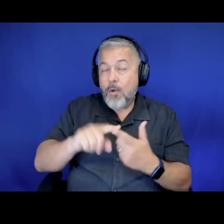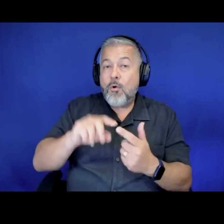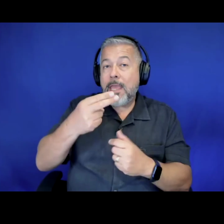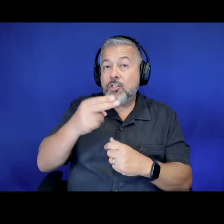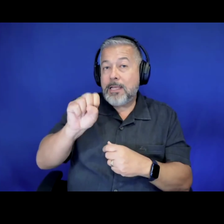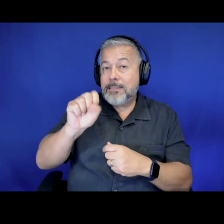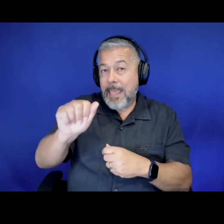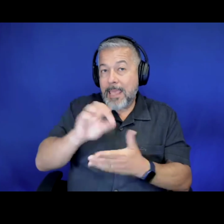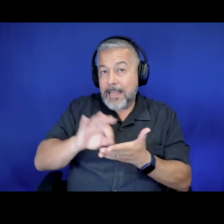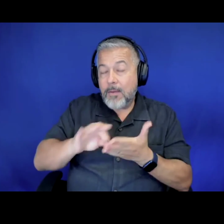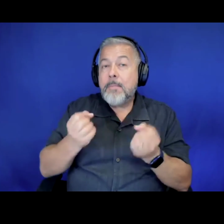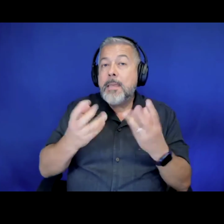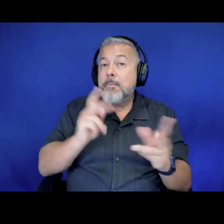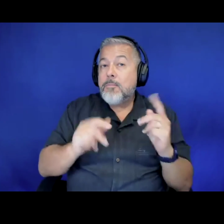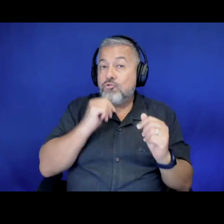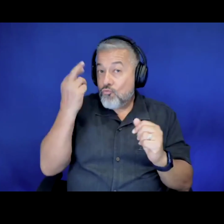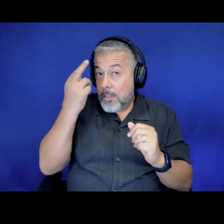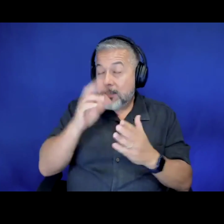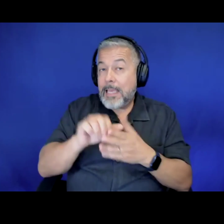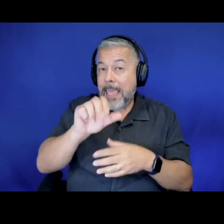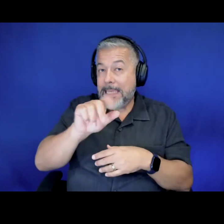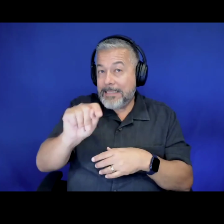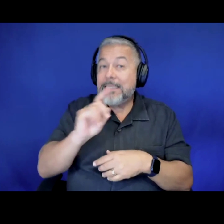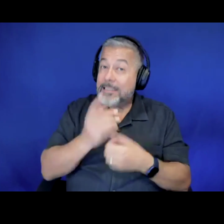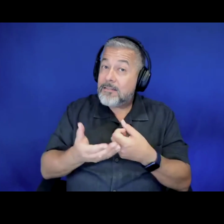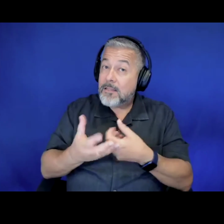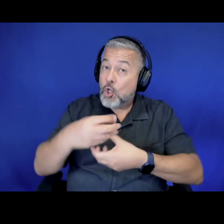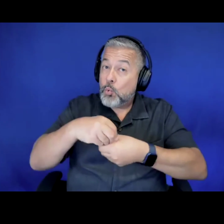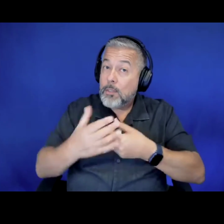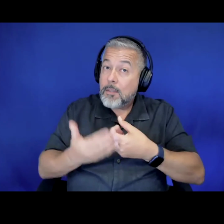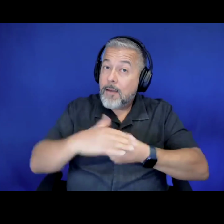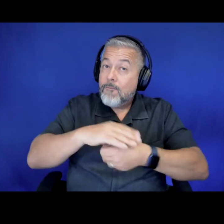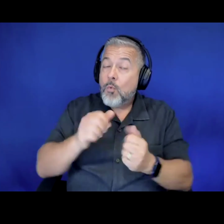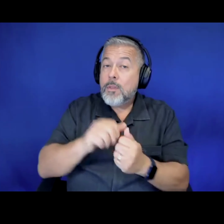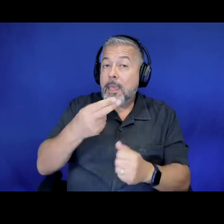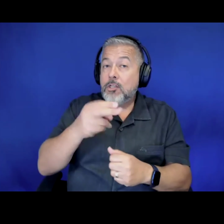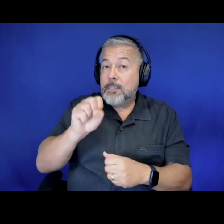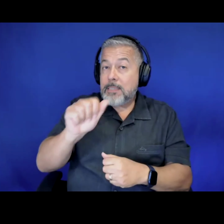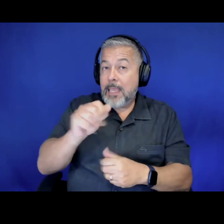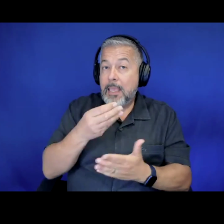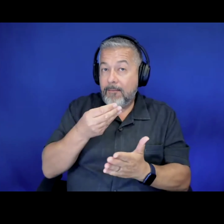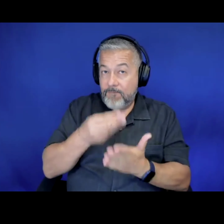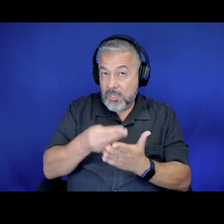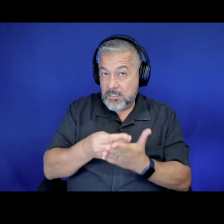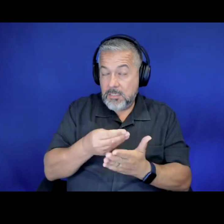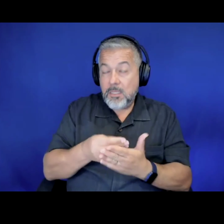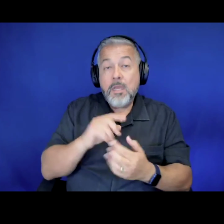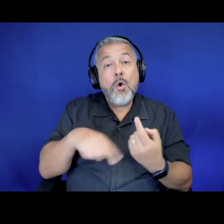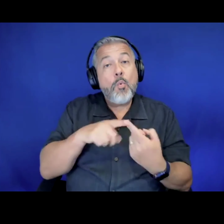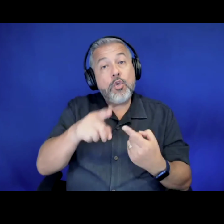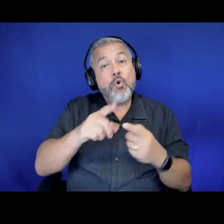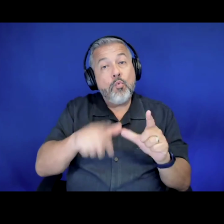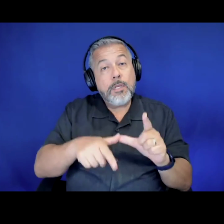lot of people don't realize that AT is covered with those HSA funds. So when you are renewing